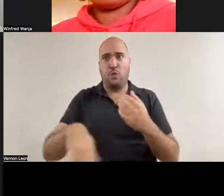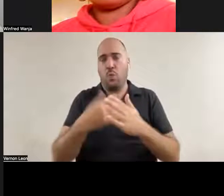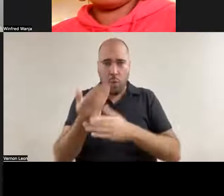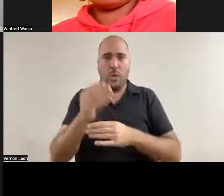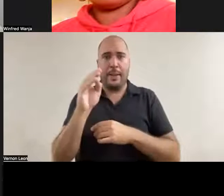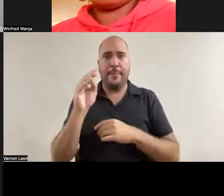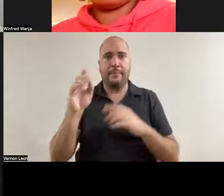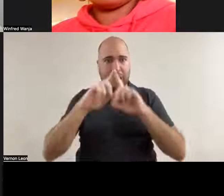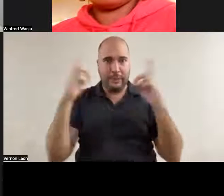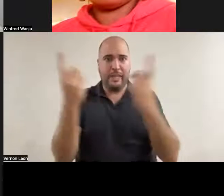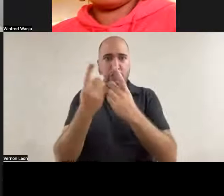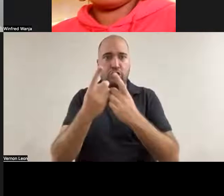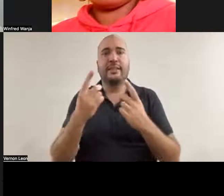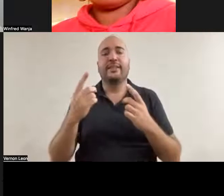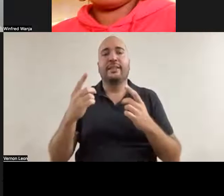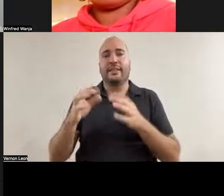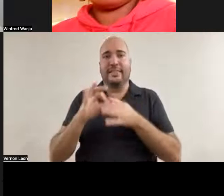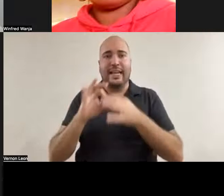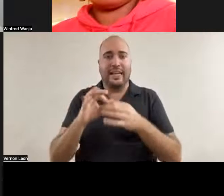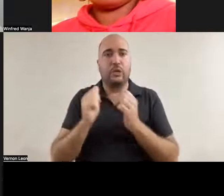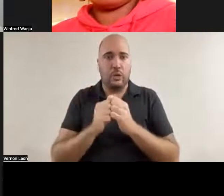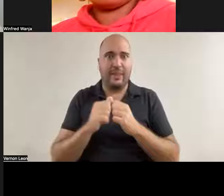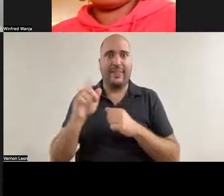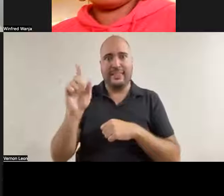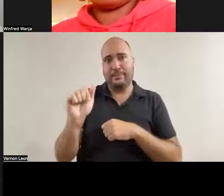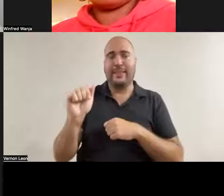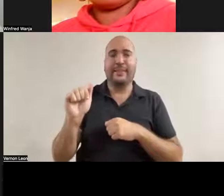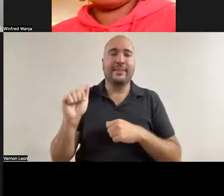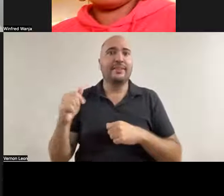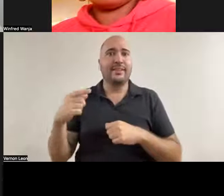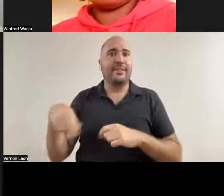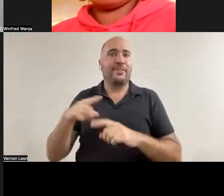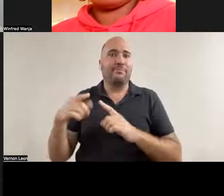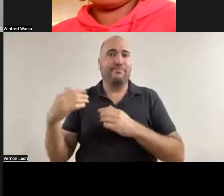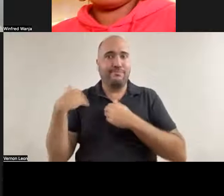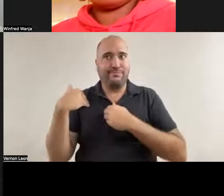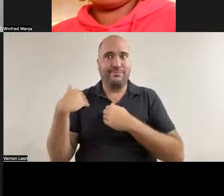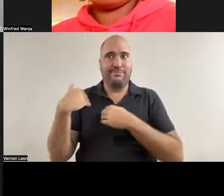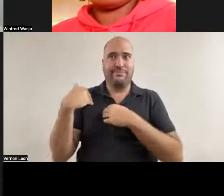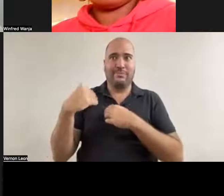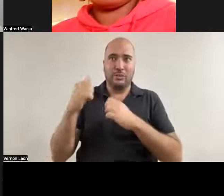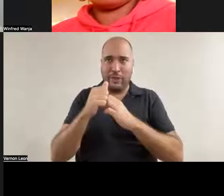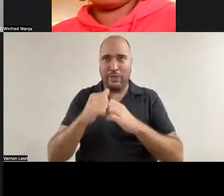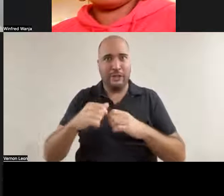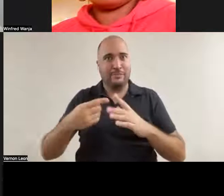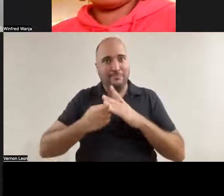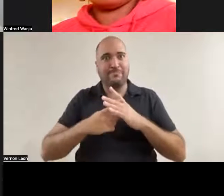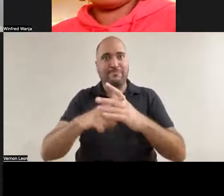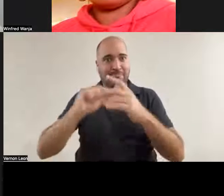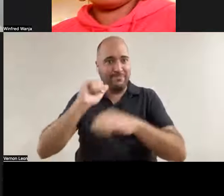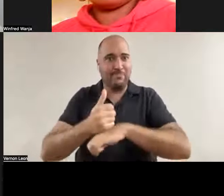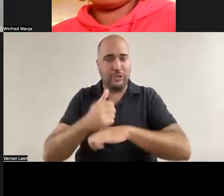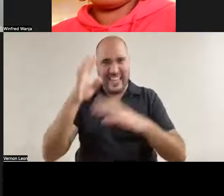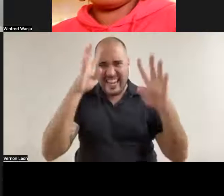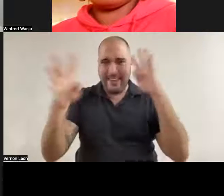in our government dedicated to disability. And they've been tasked with rolling out a really innovative approach to